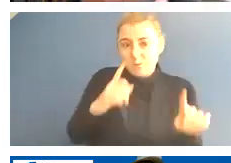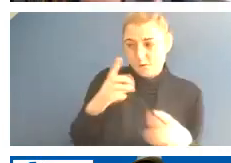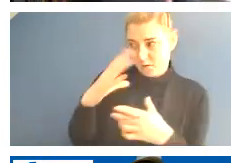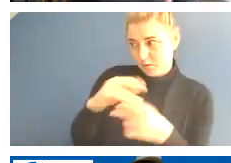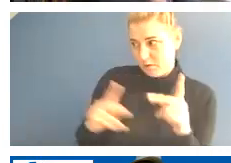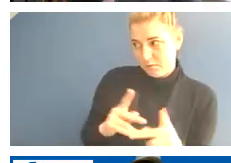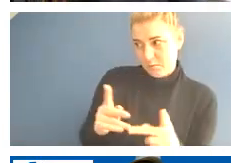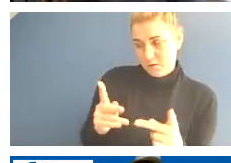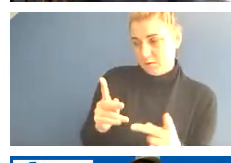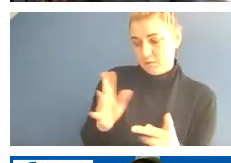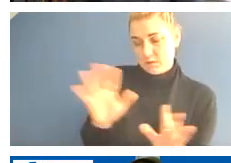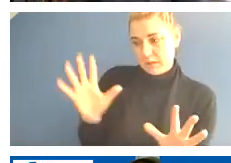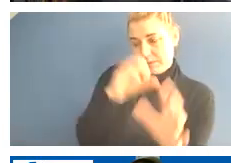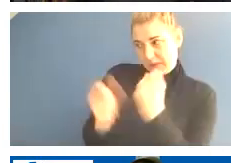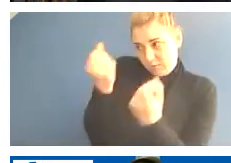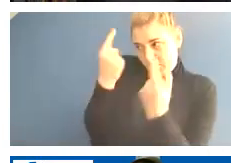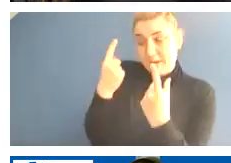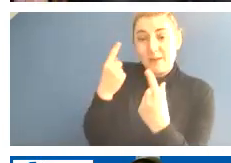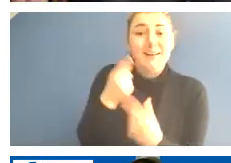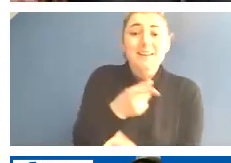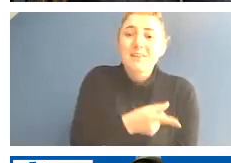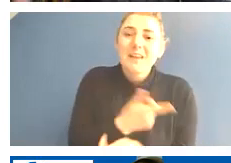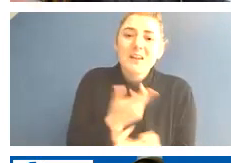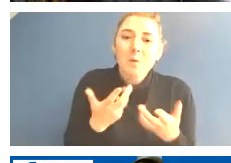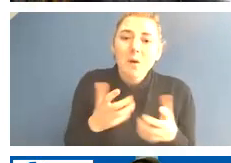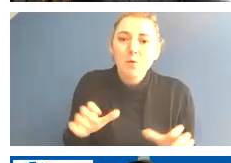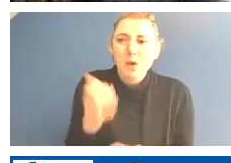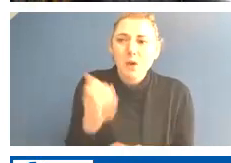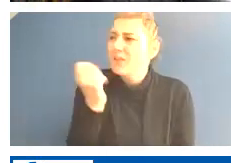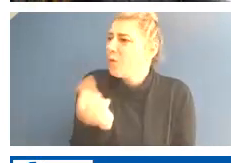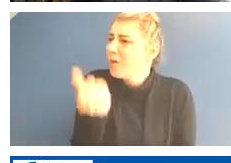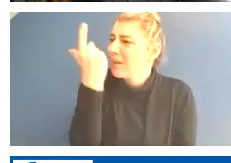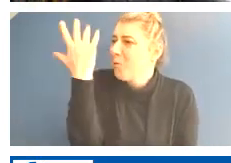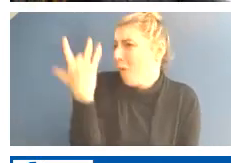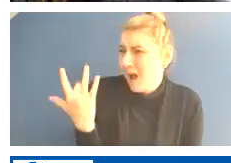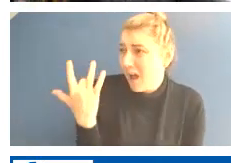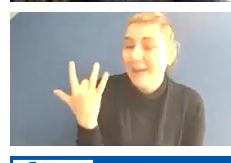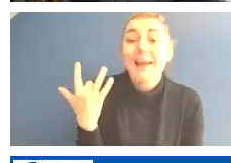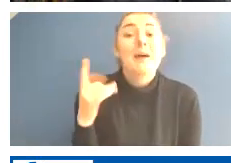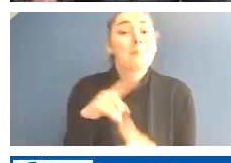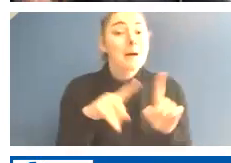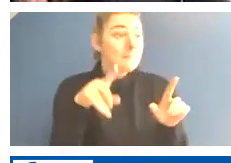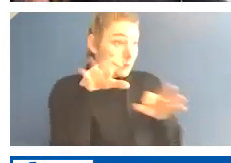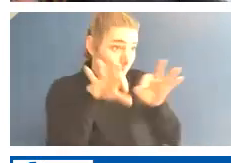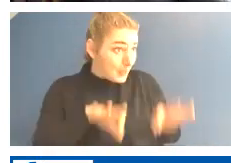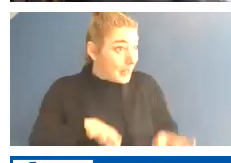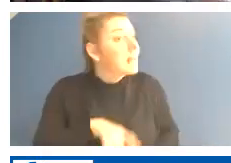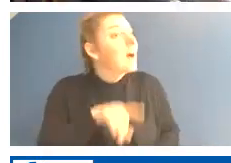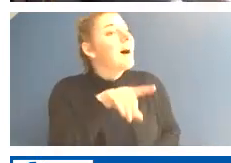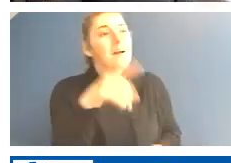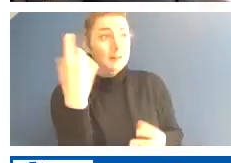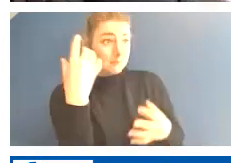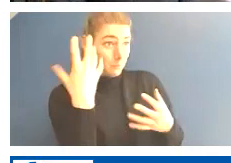they don't understand why it is they're doing it. But if we can explain why it's needed and why it's important, that can